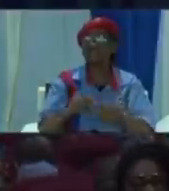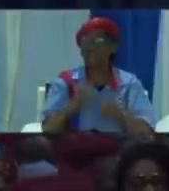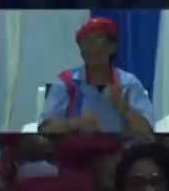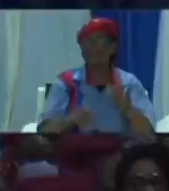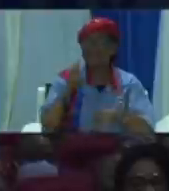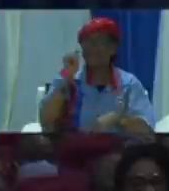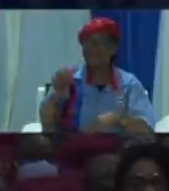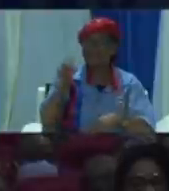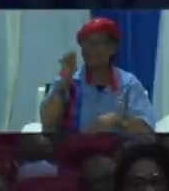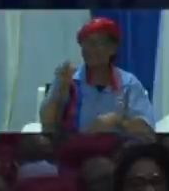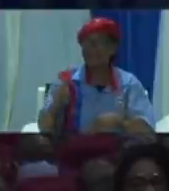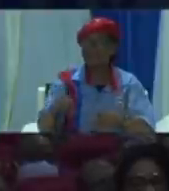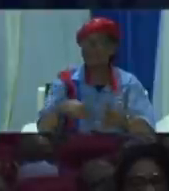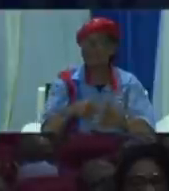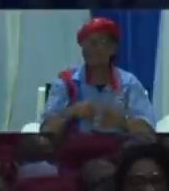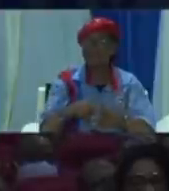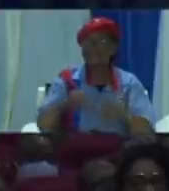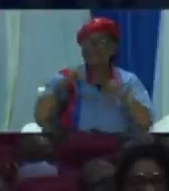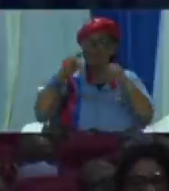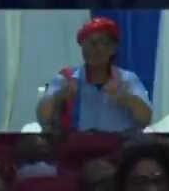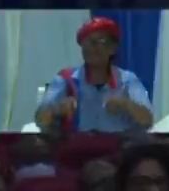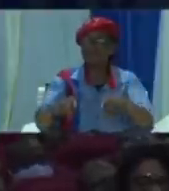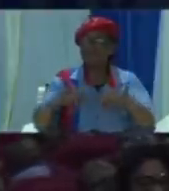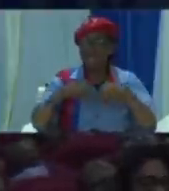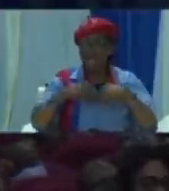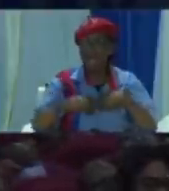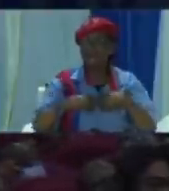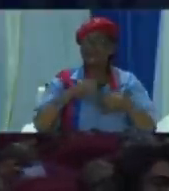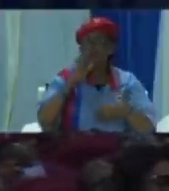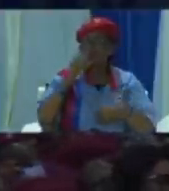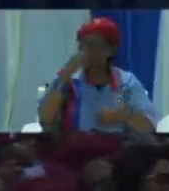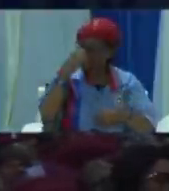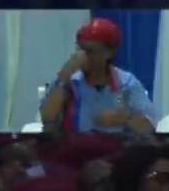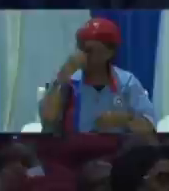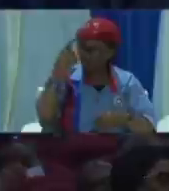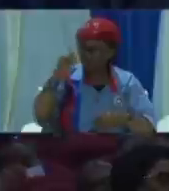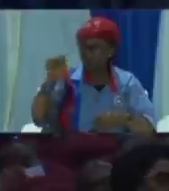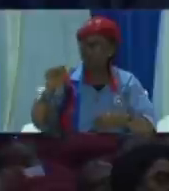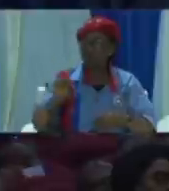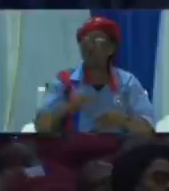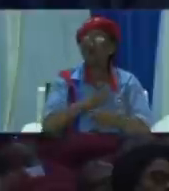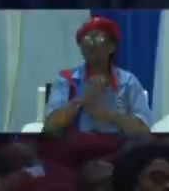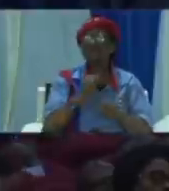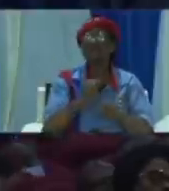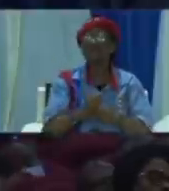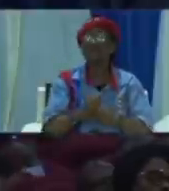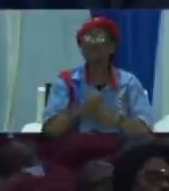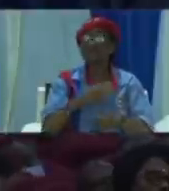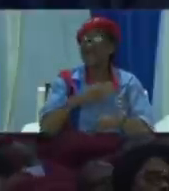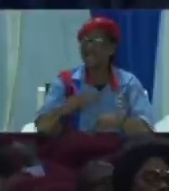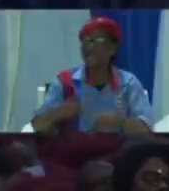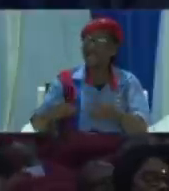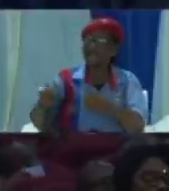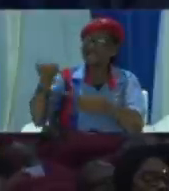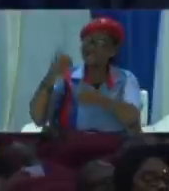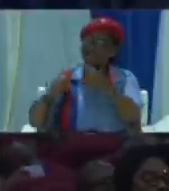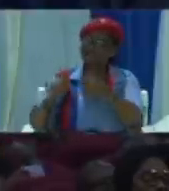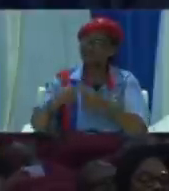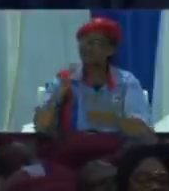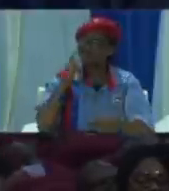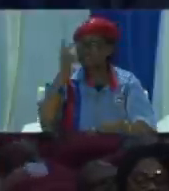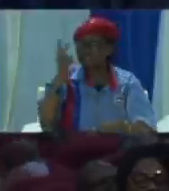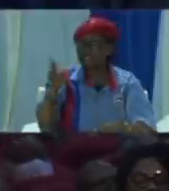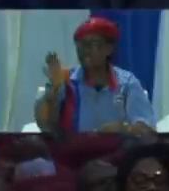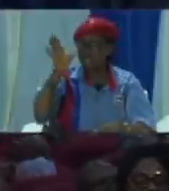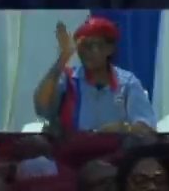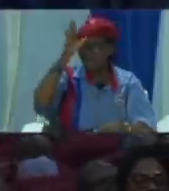This fellow had been blind for years and came to see Daddy Gio. Oh, well, actually,